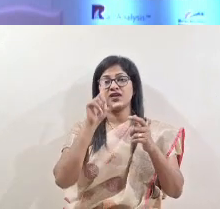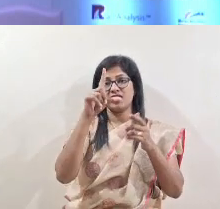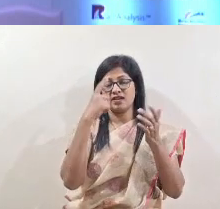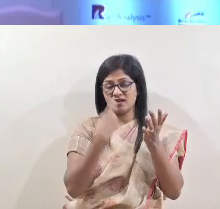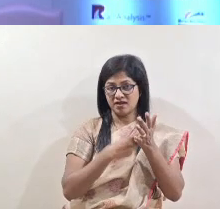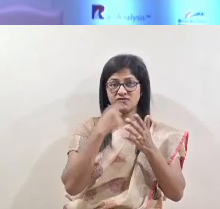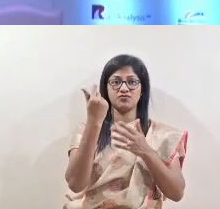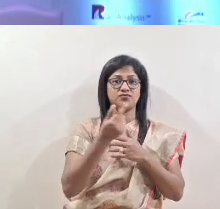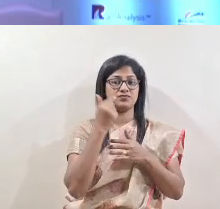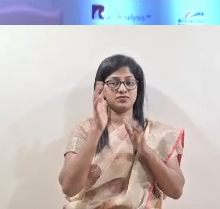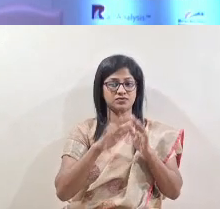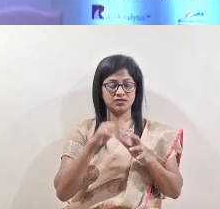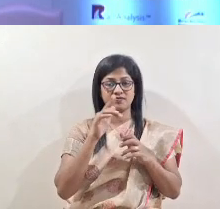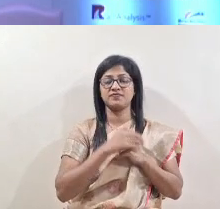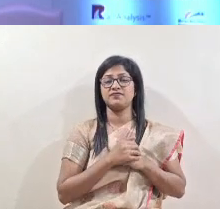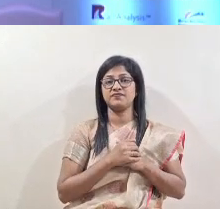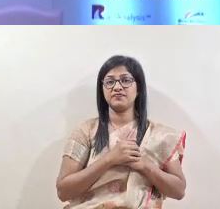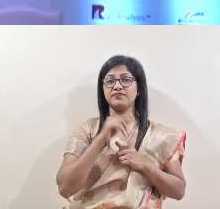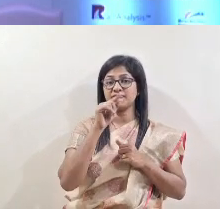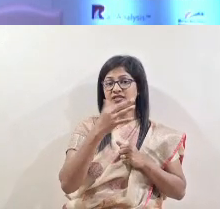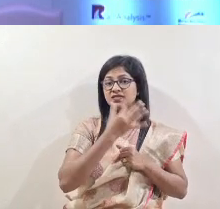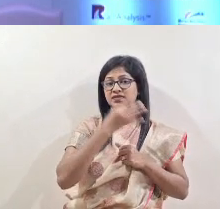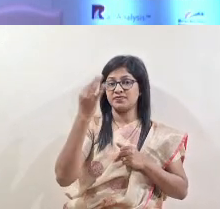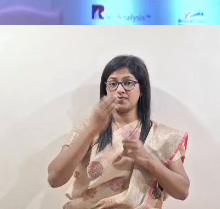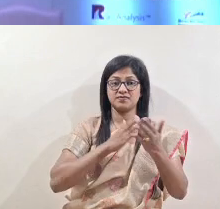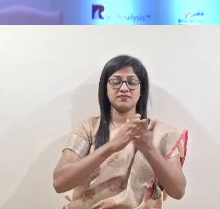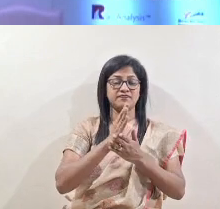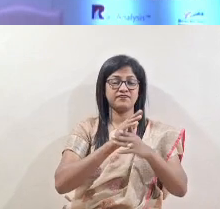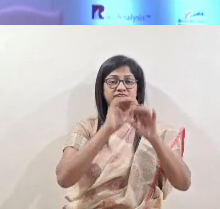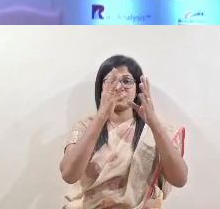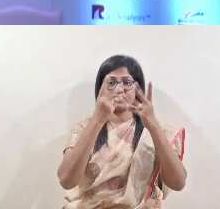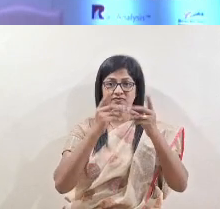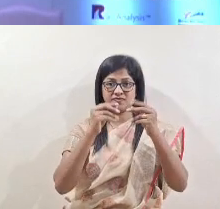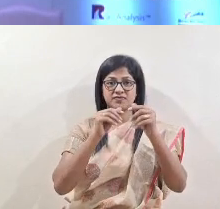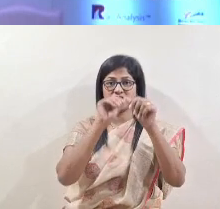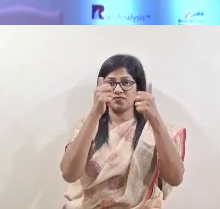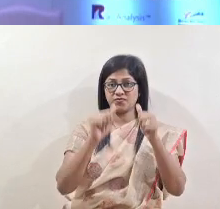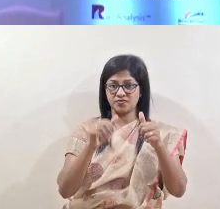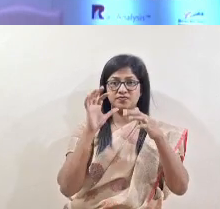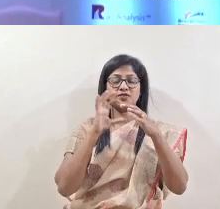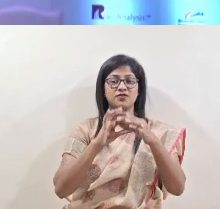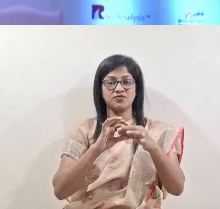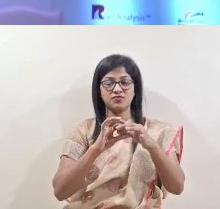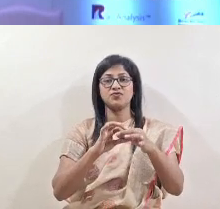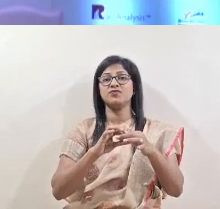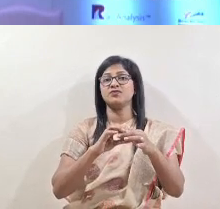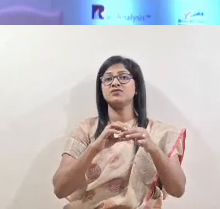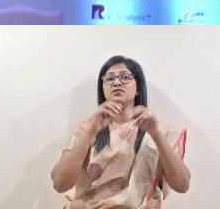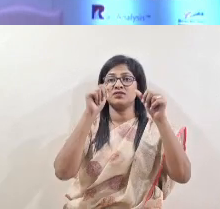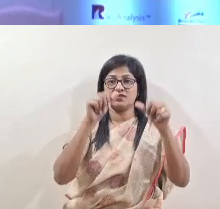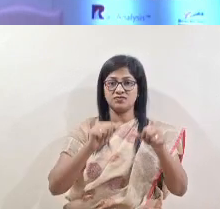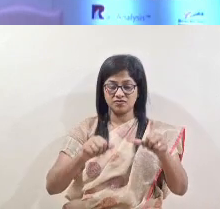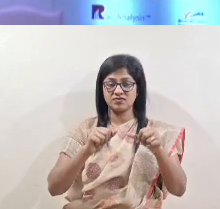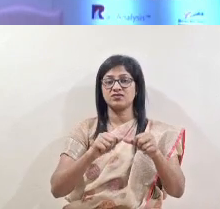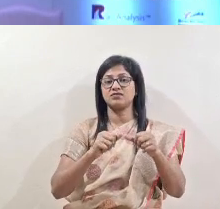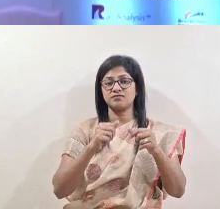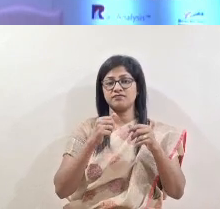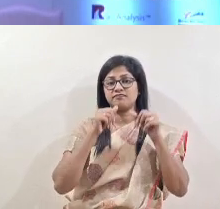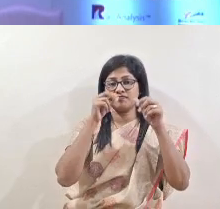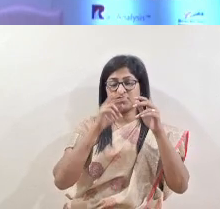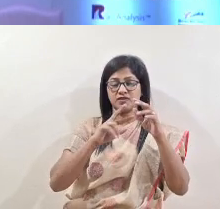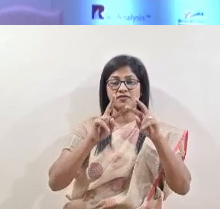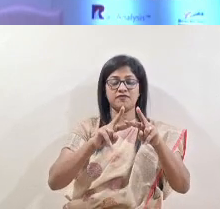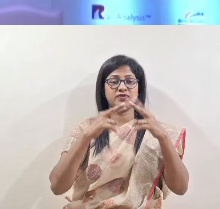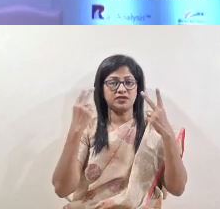regression. Logistic regression is a special type of the statistical modeling which is used when the outcome variable is binary. So in